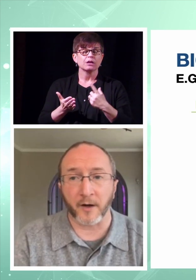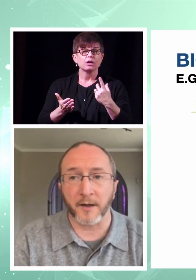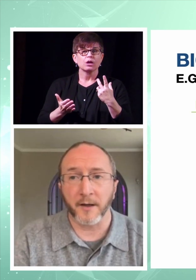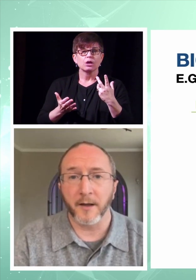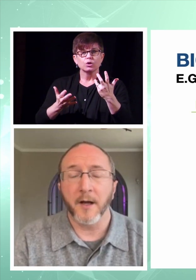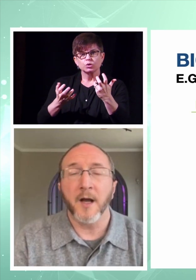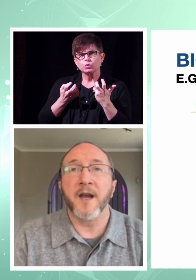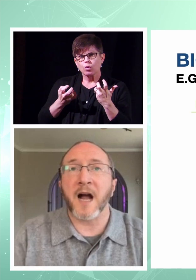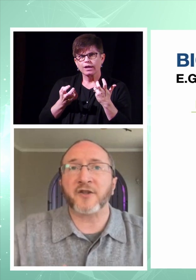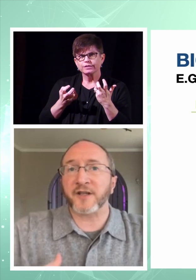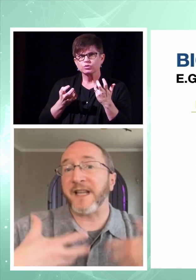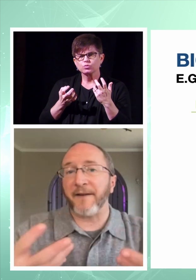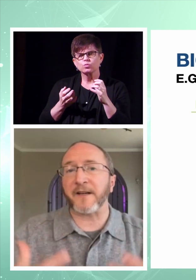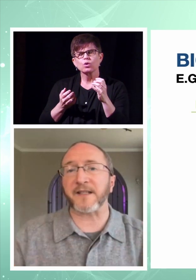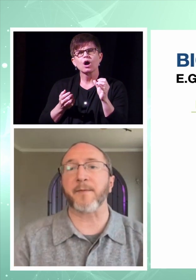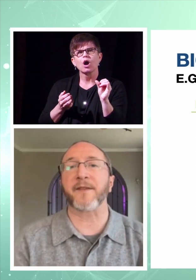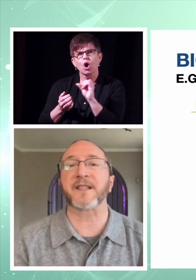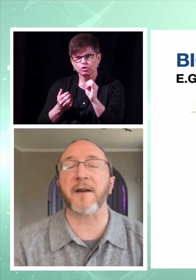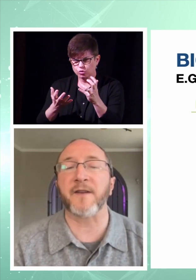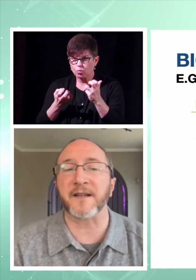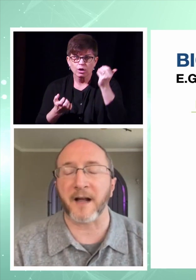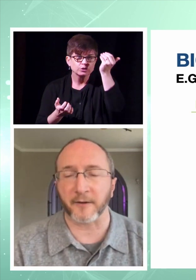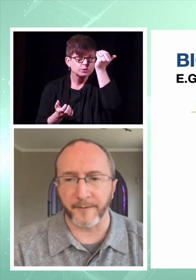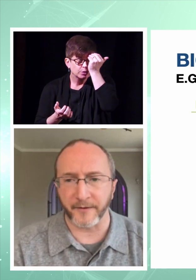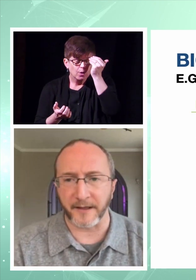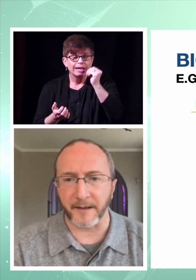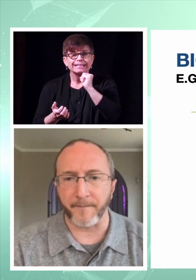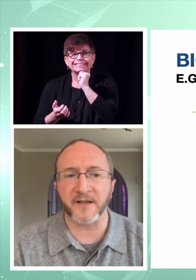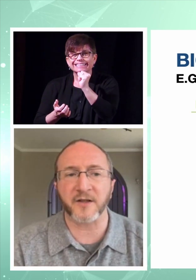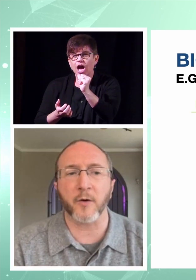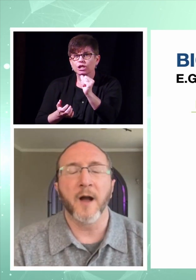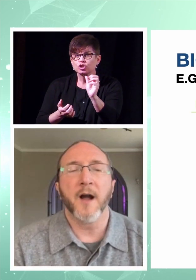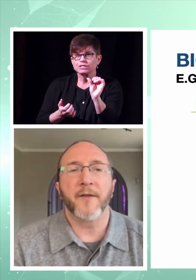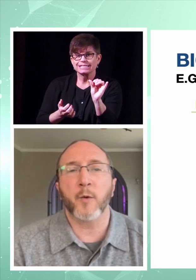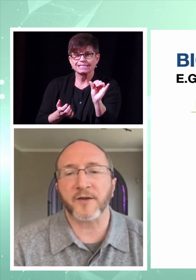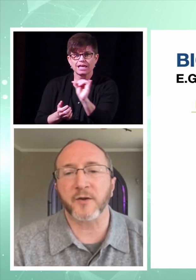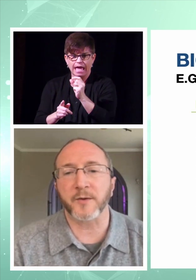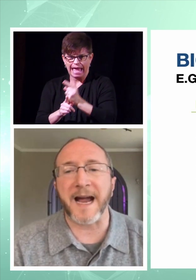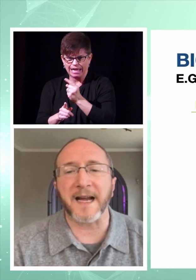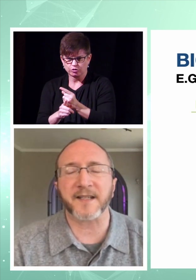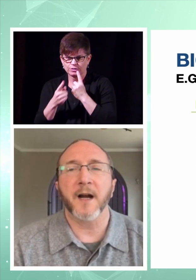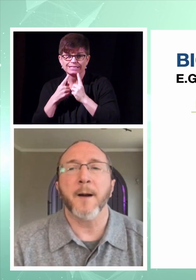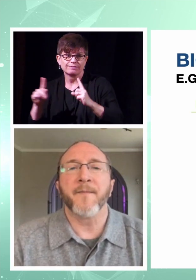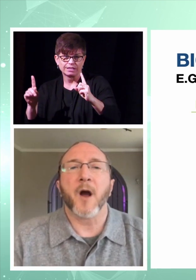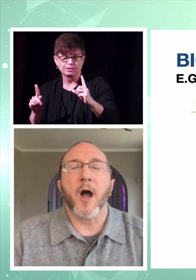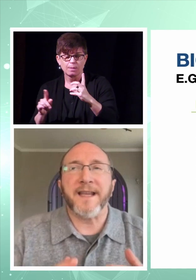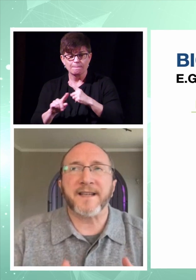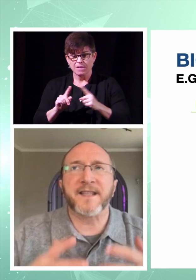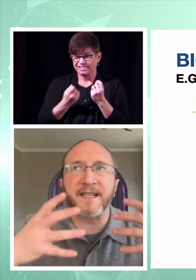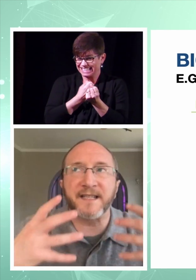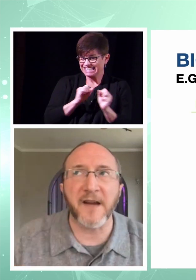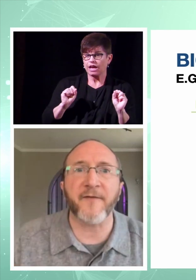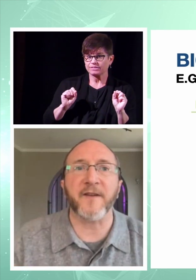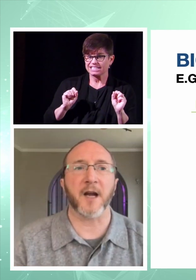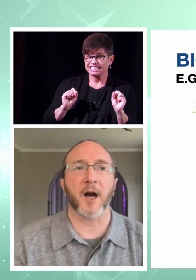about a drug, not just the efficacy, but the safety and tolerability. And so the question was asked, Is the safety